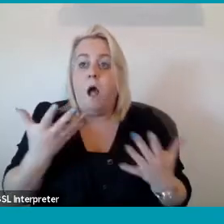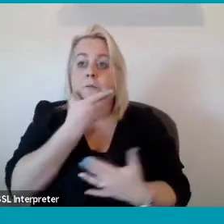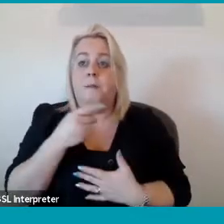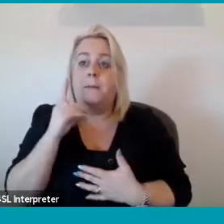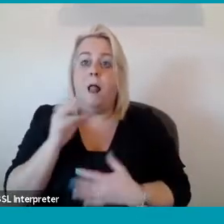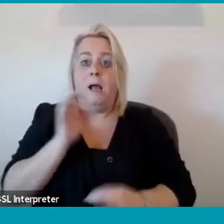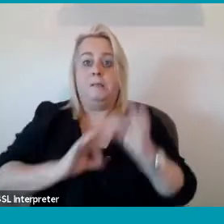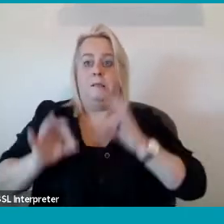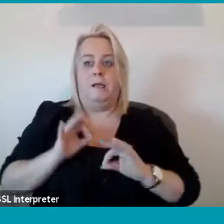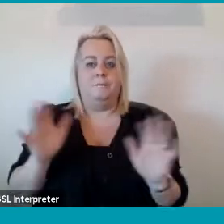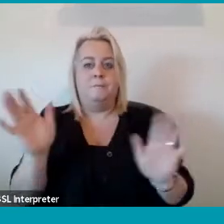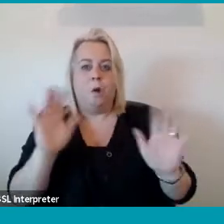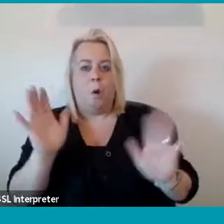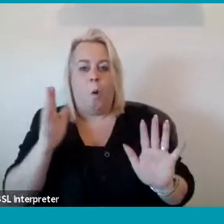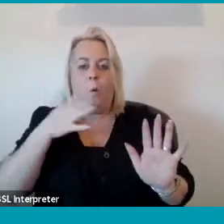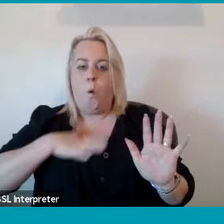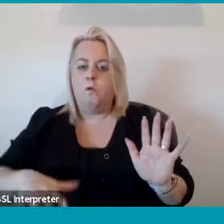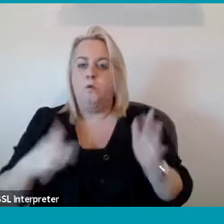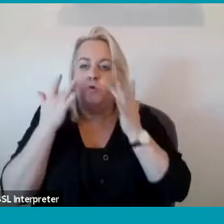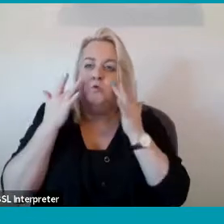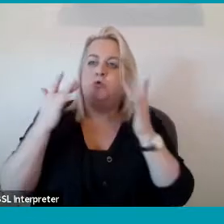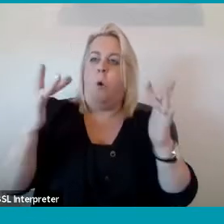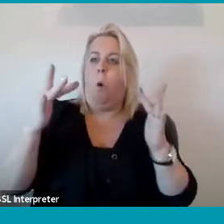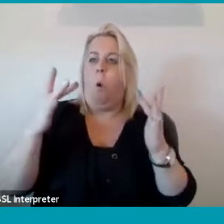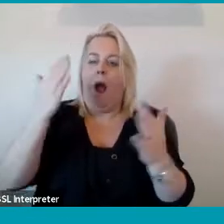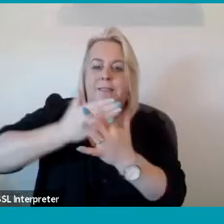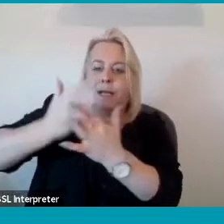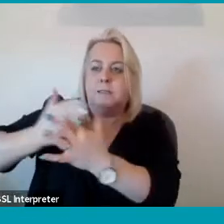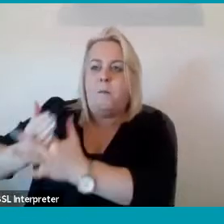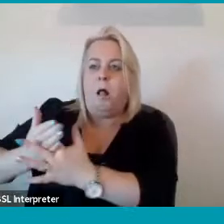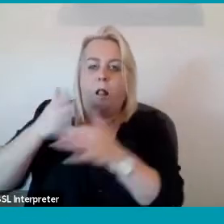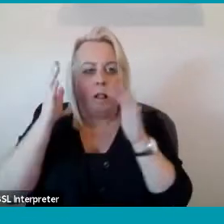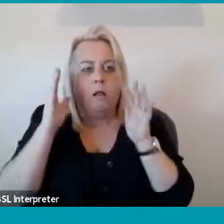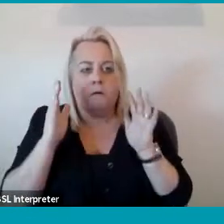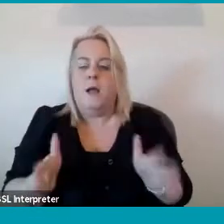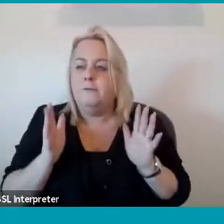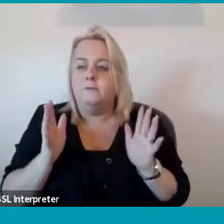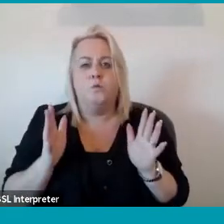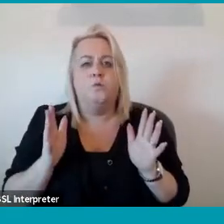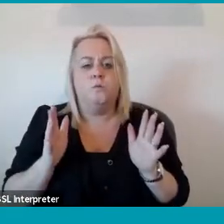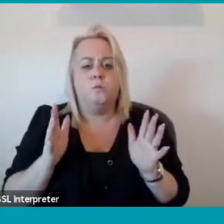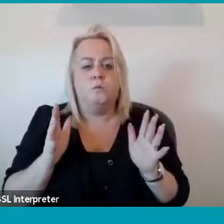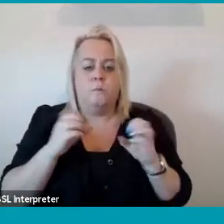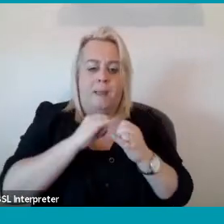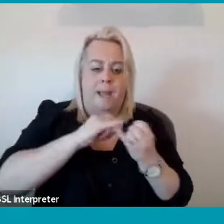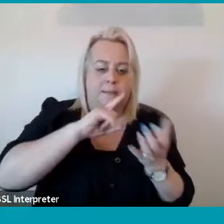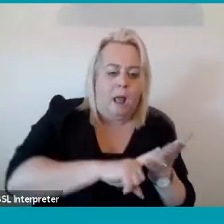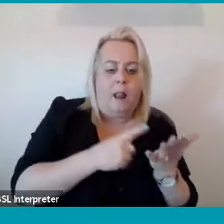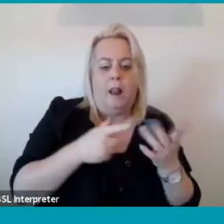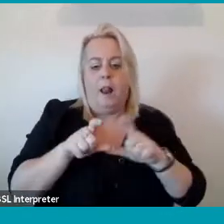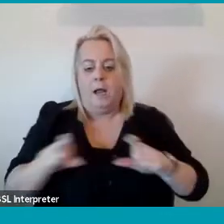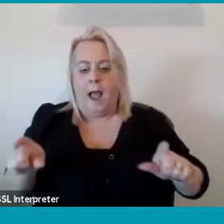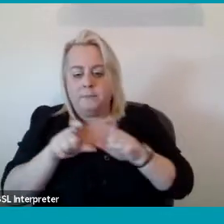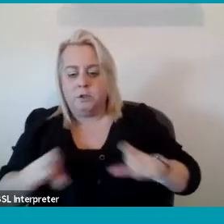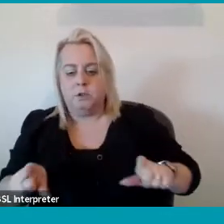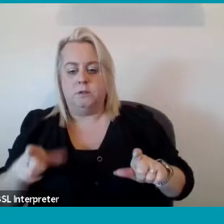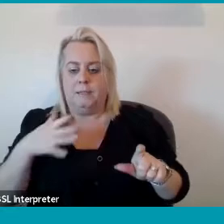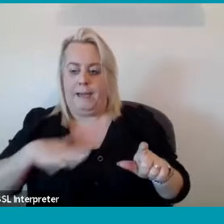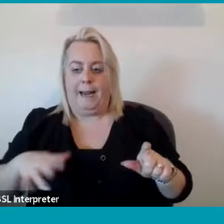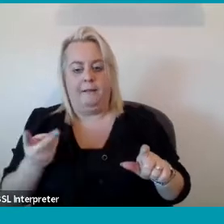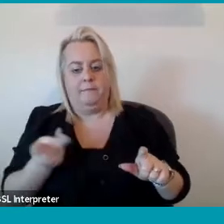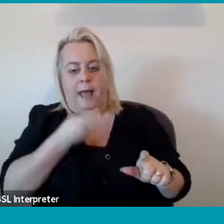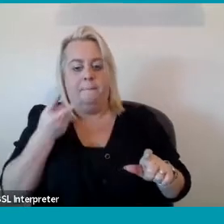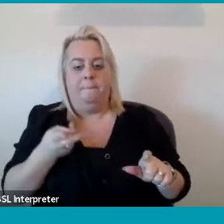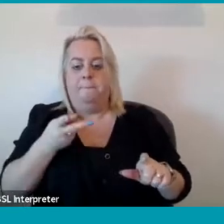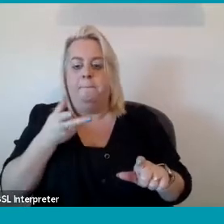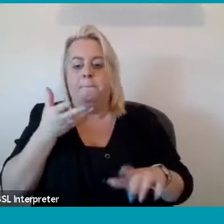think it's good practice to make everything that we do accessible without having to rely on people telling us what they need. Obviously, if people